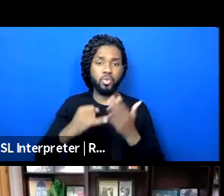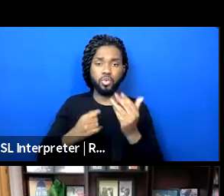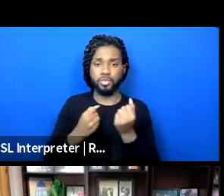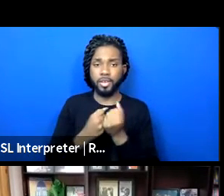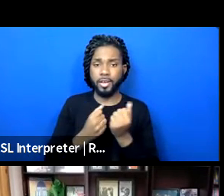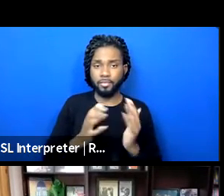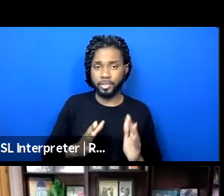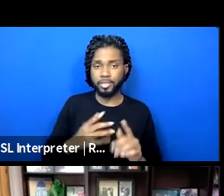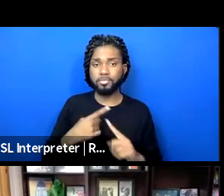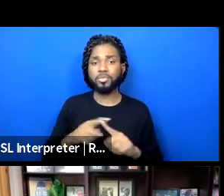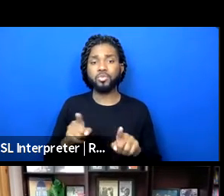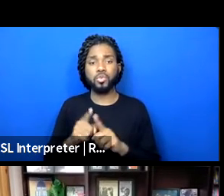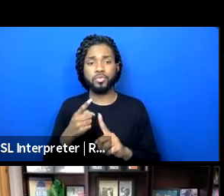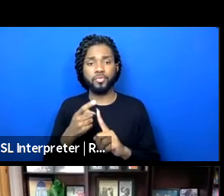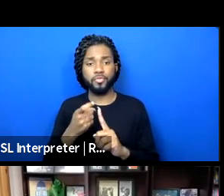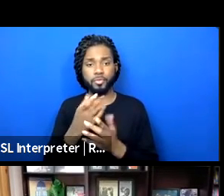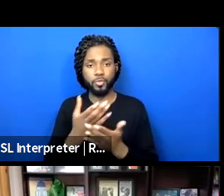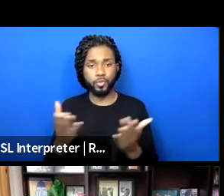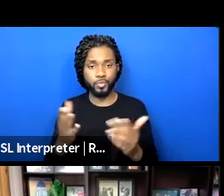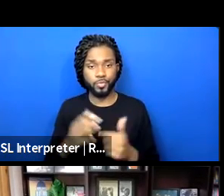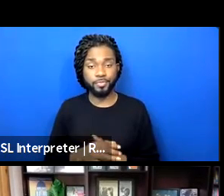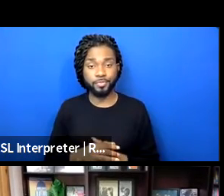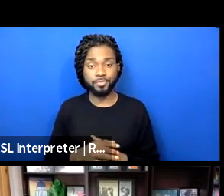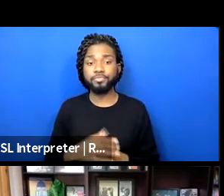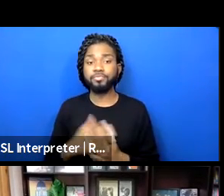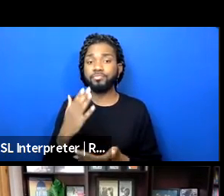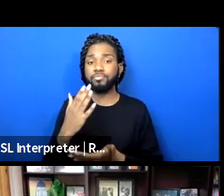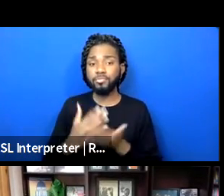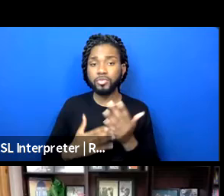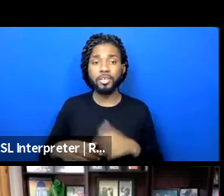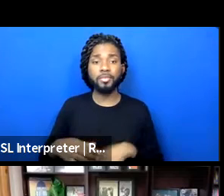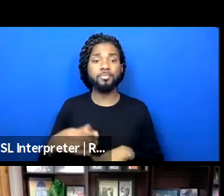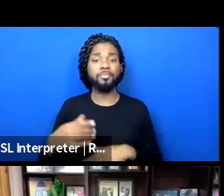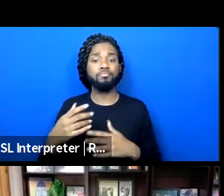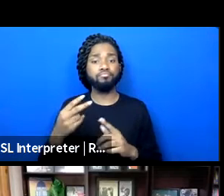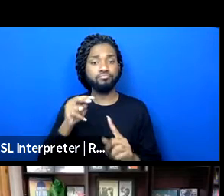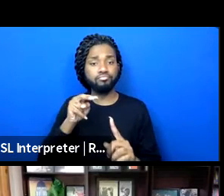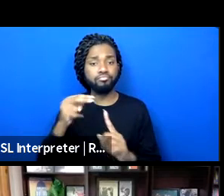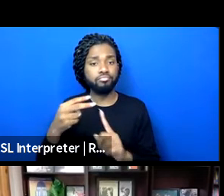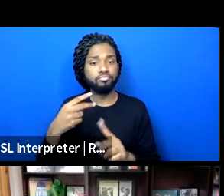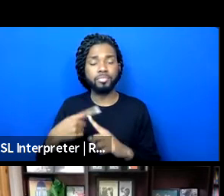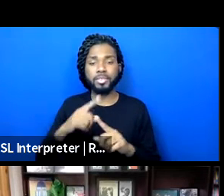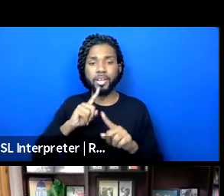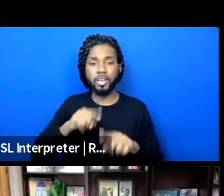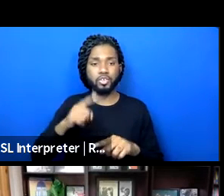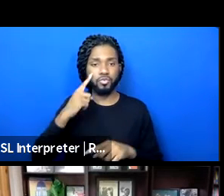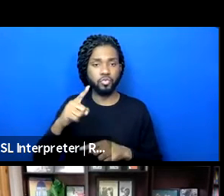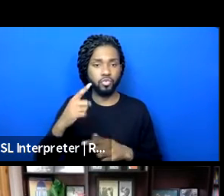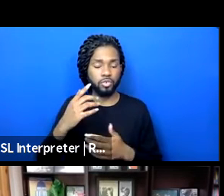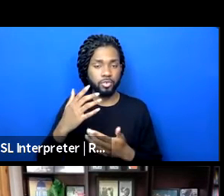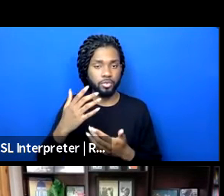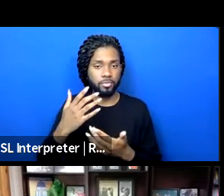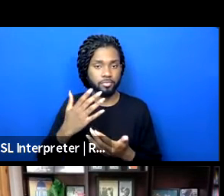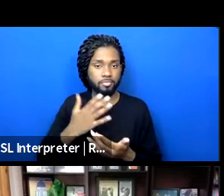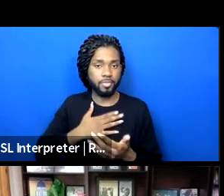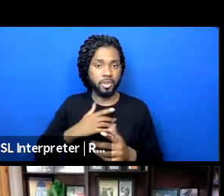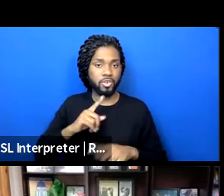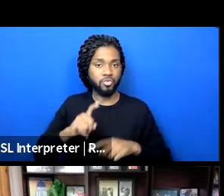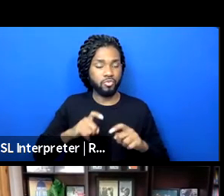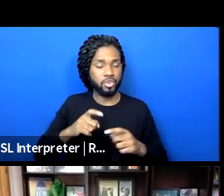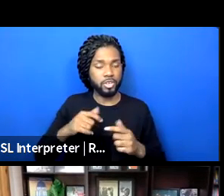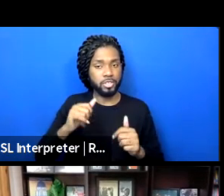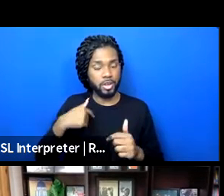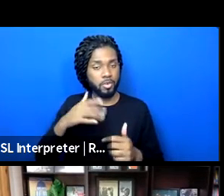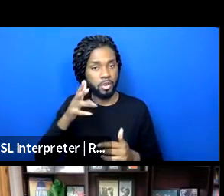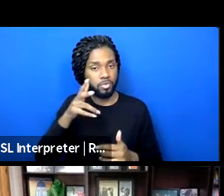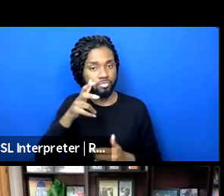and from all of you, some insights and answers to those questions that I just posed, which will inform